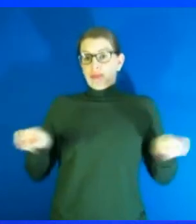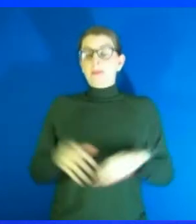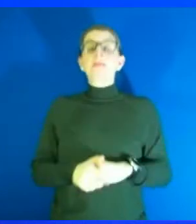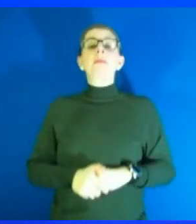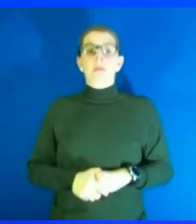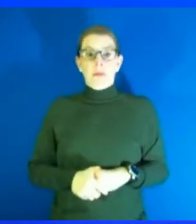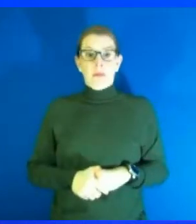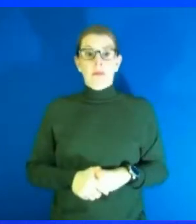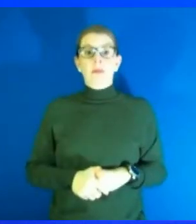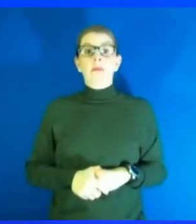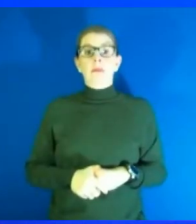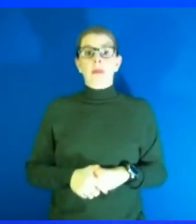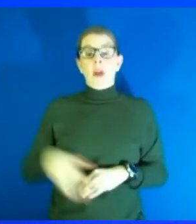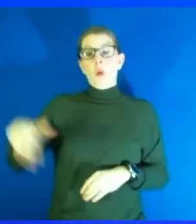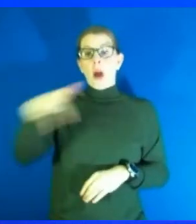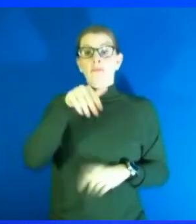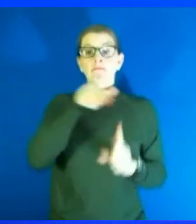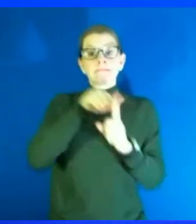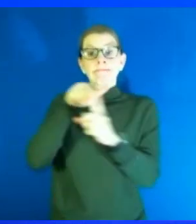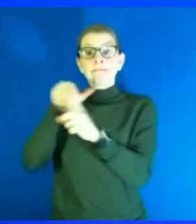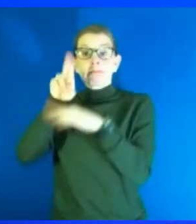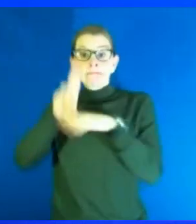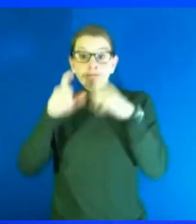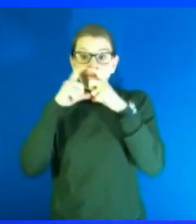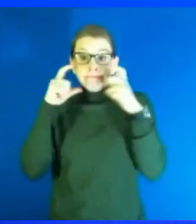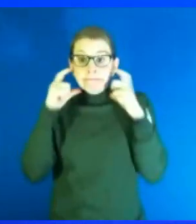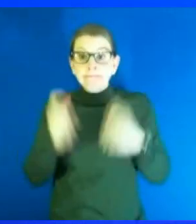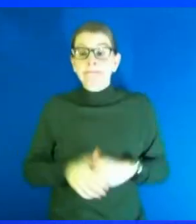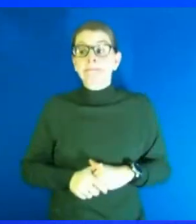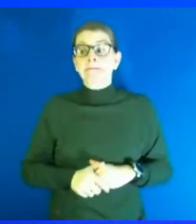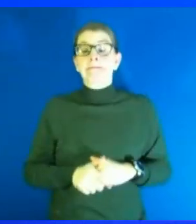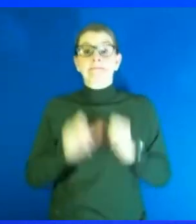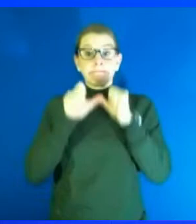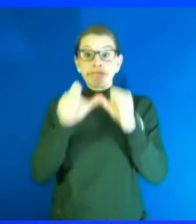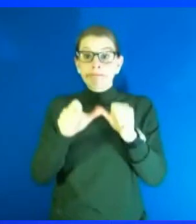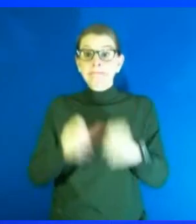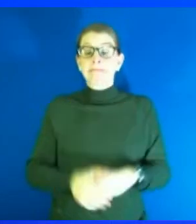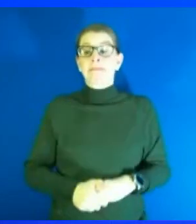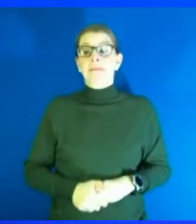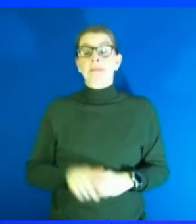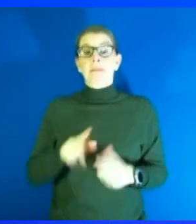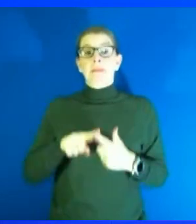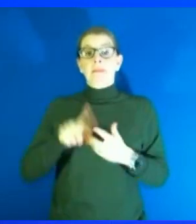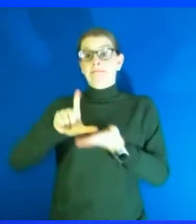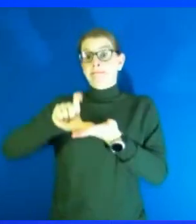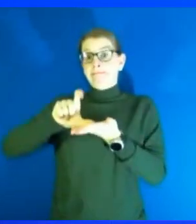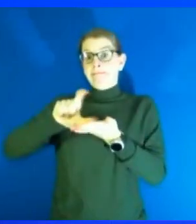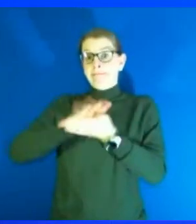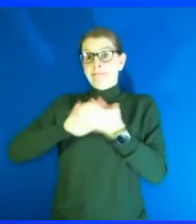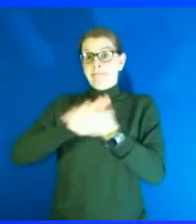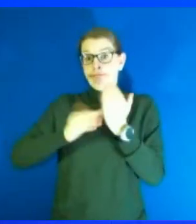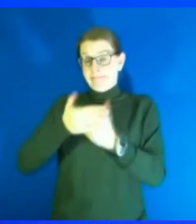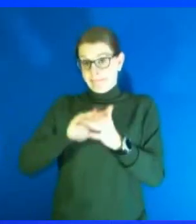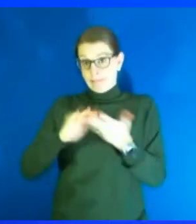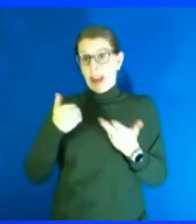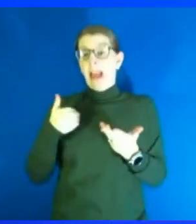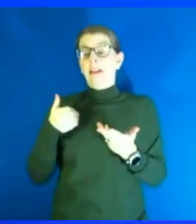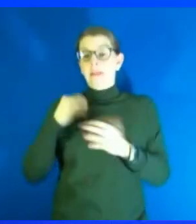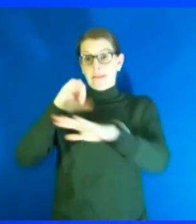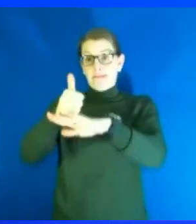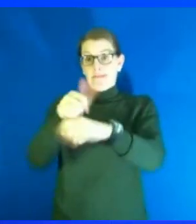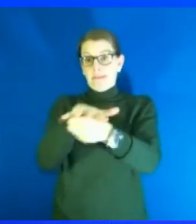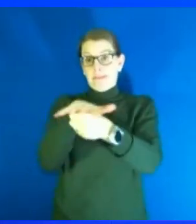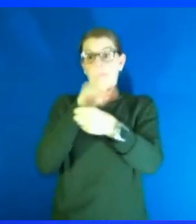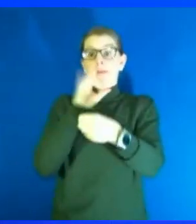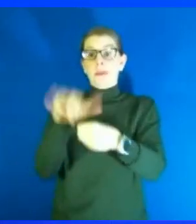We walk around and remind people to keep their mask on. We have sanitation stations where they can sanitize their hands. We have people